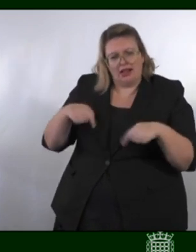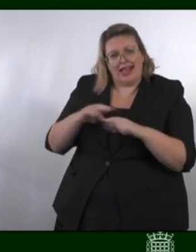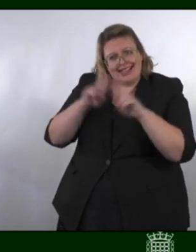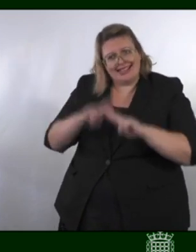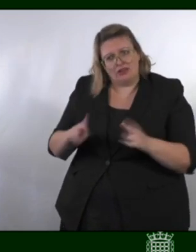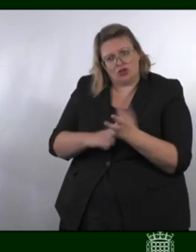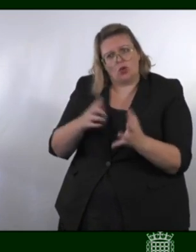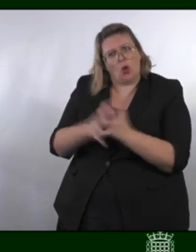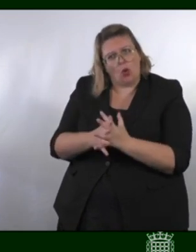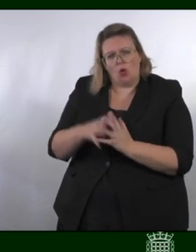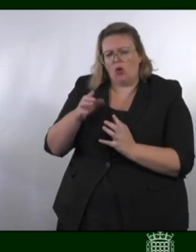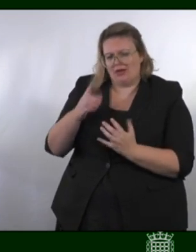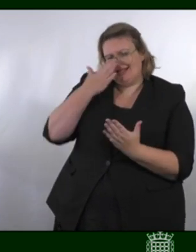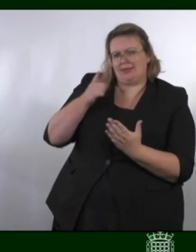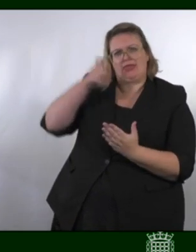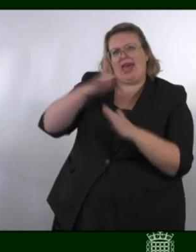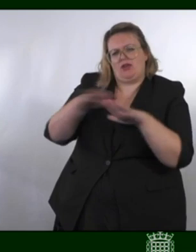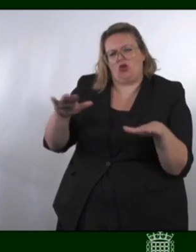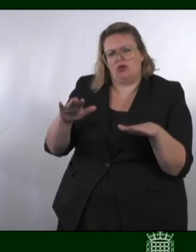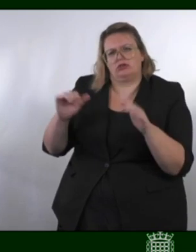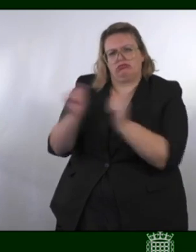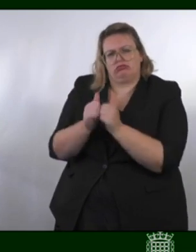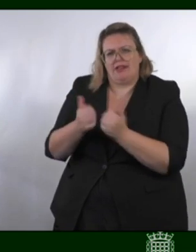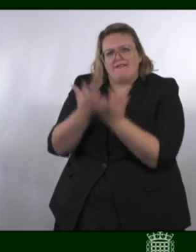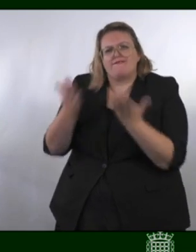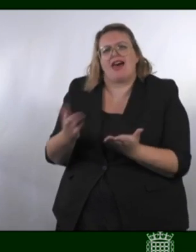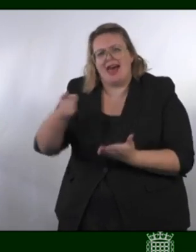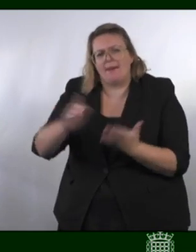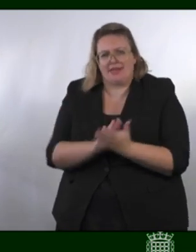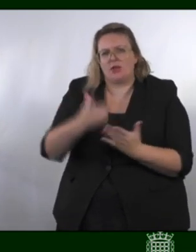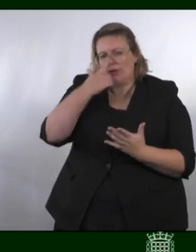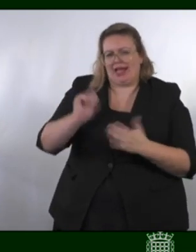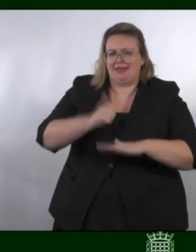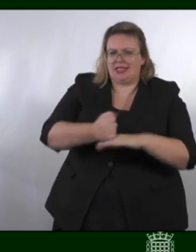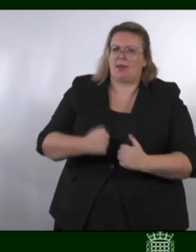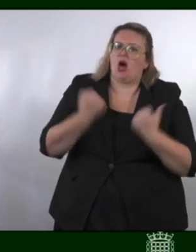withdrawal agreement and make its own arrangements regarding the UK's own internal market.